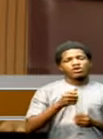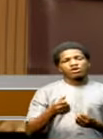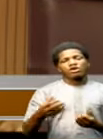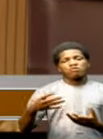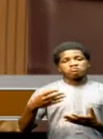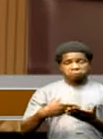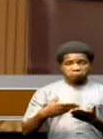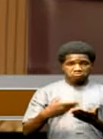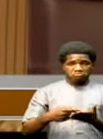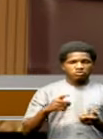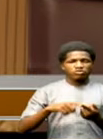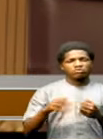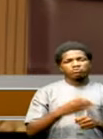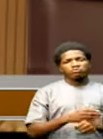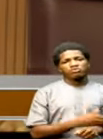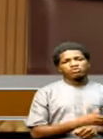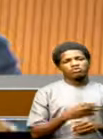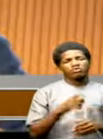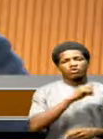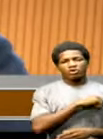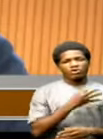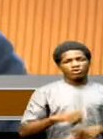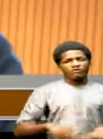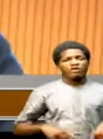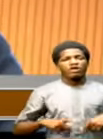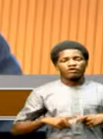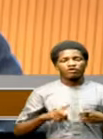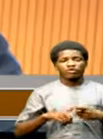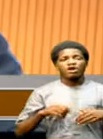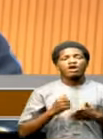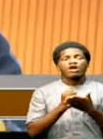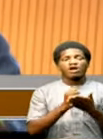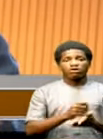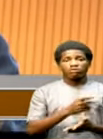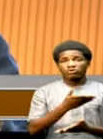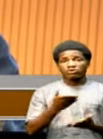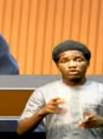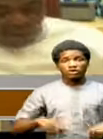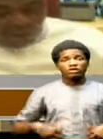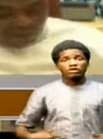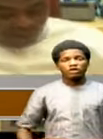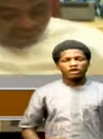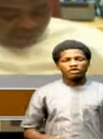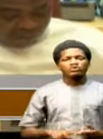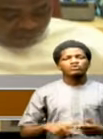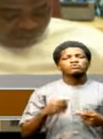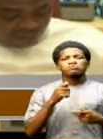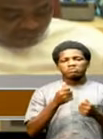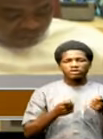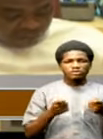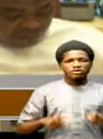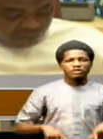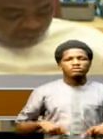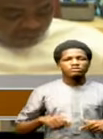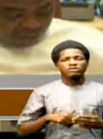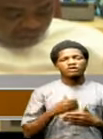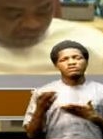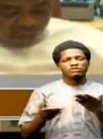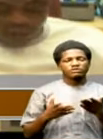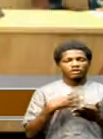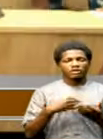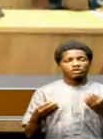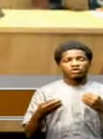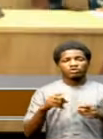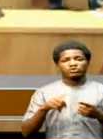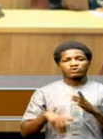their quality of life, to enable those retiring to cope with life after service while at the same time contributing to the